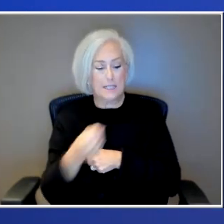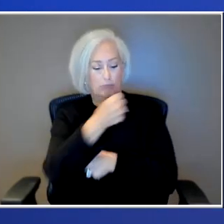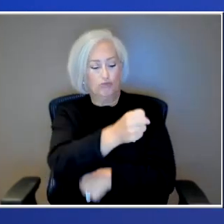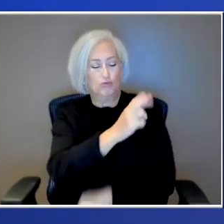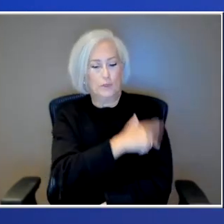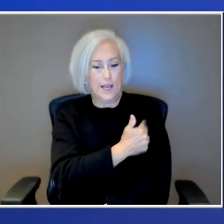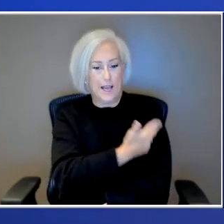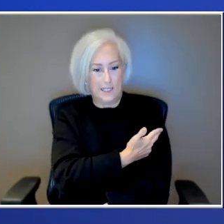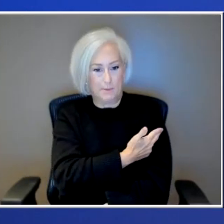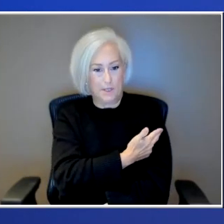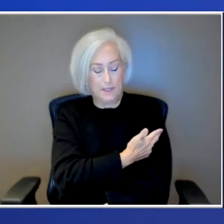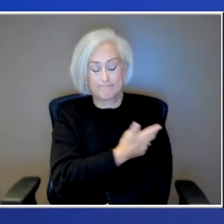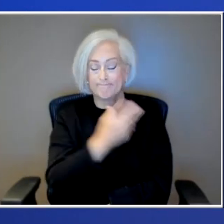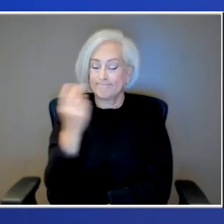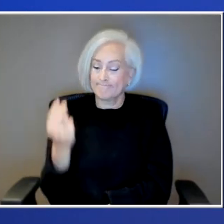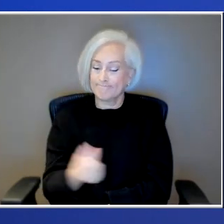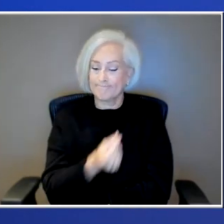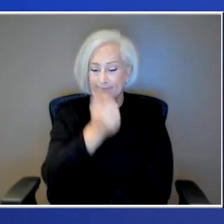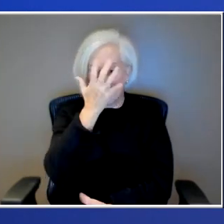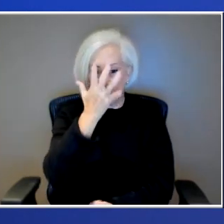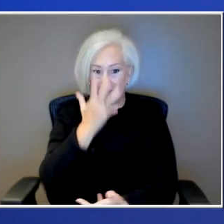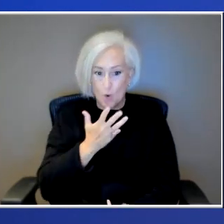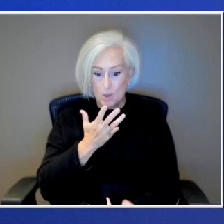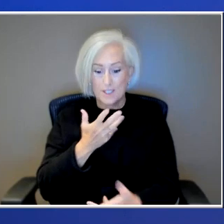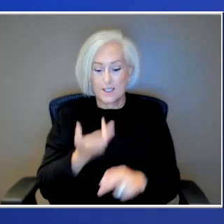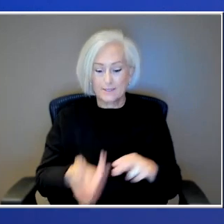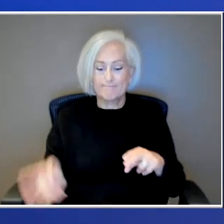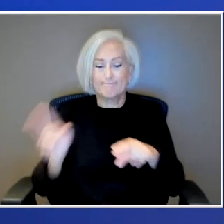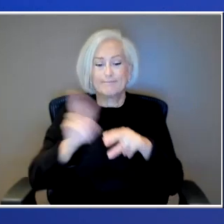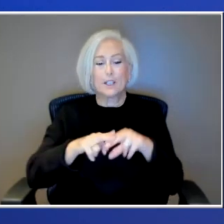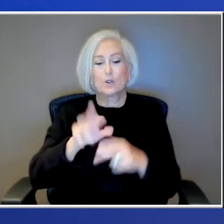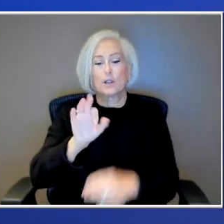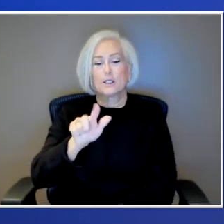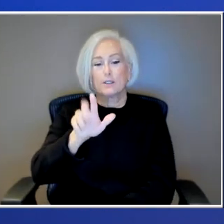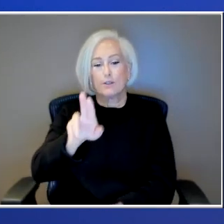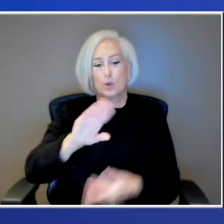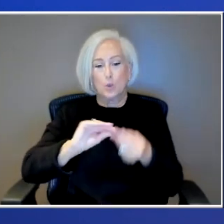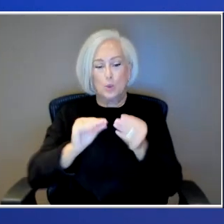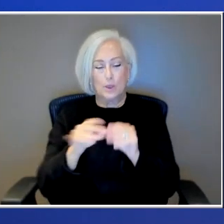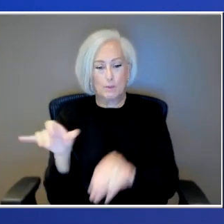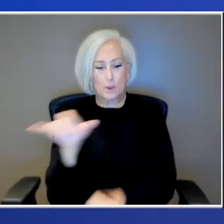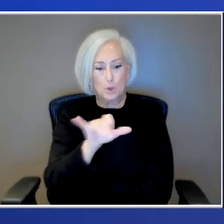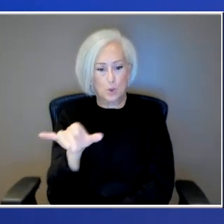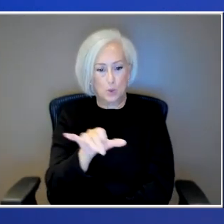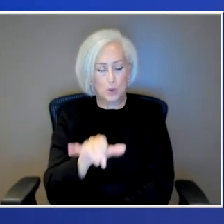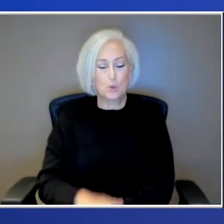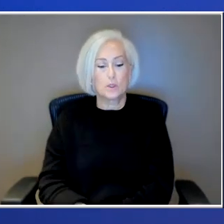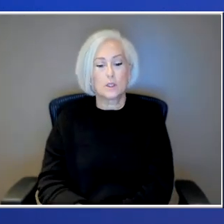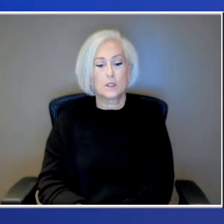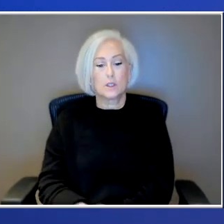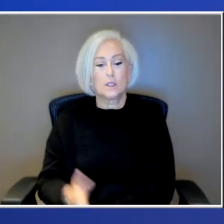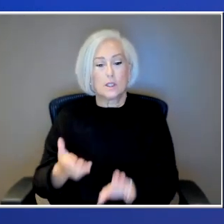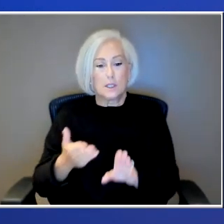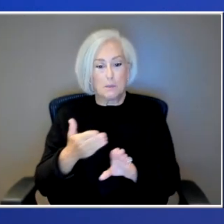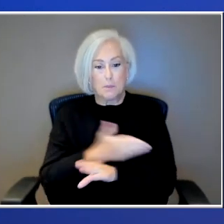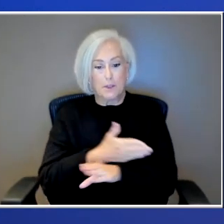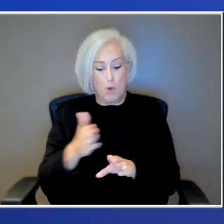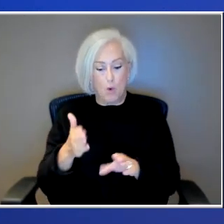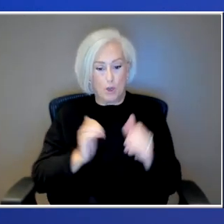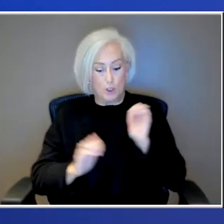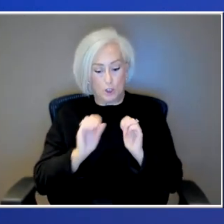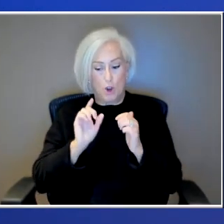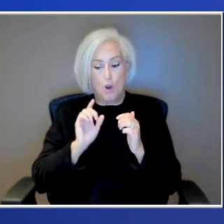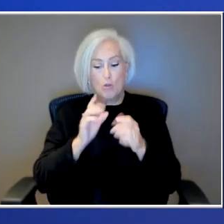Unfortunately, we've also had an increase of influenza as well. I was just prior to this, I went to get some coffee and ran into one of our